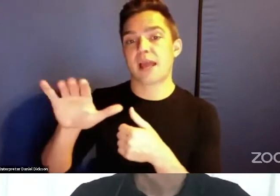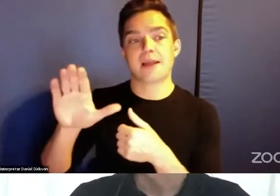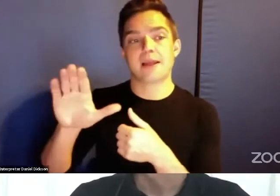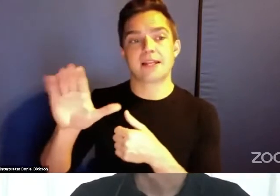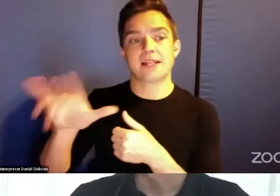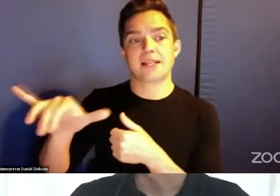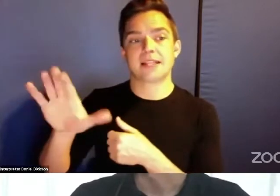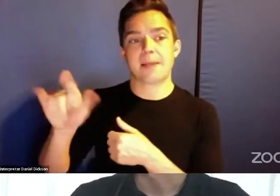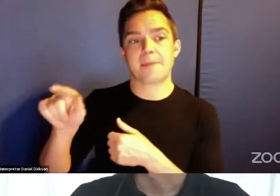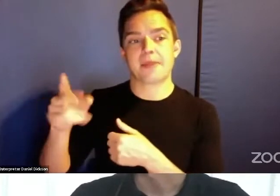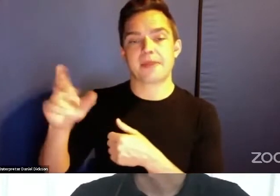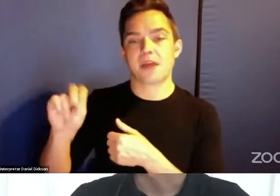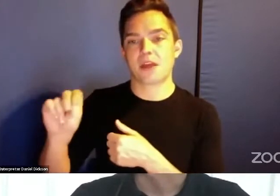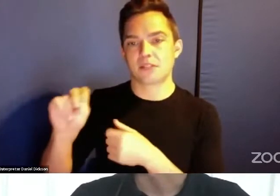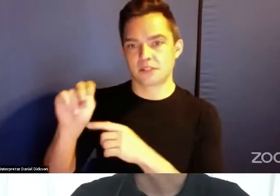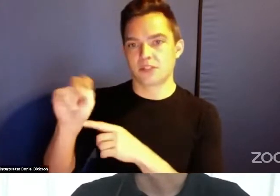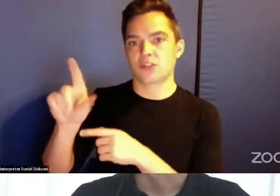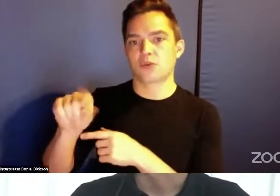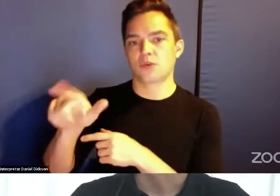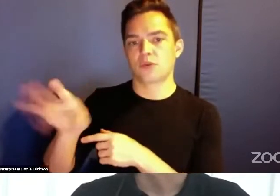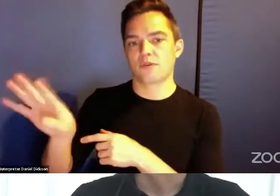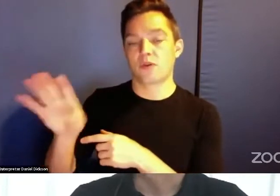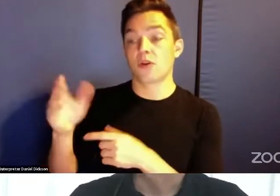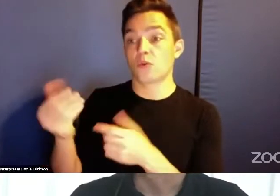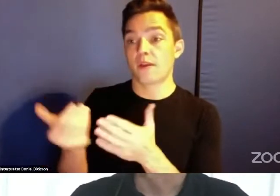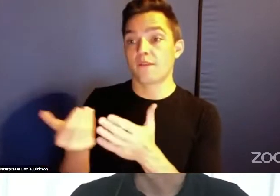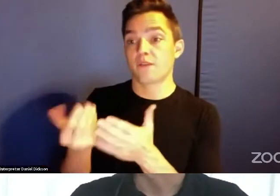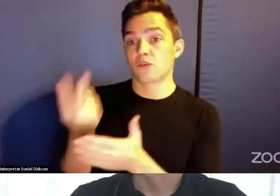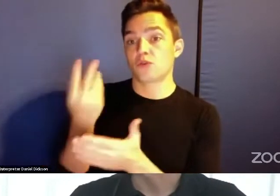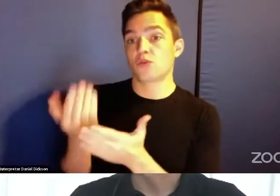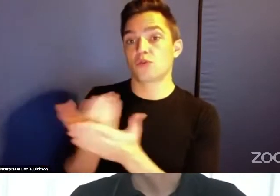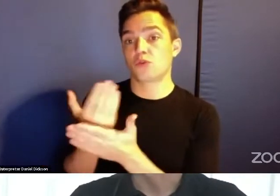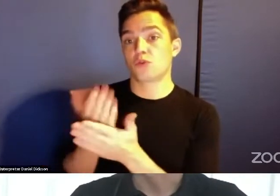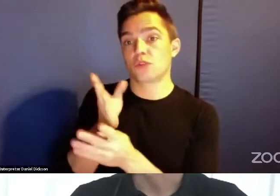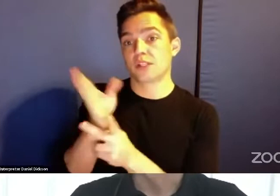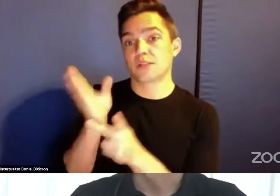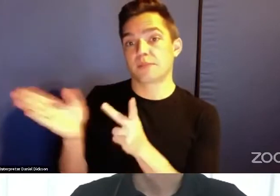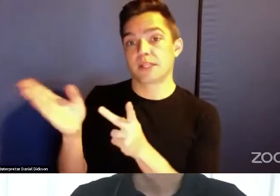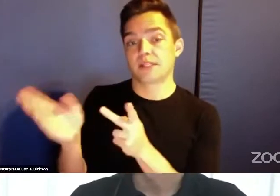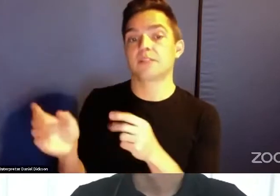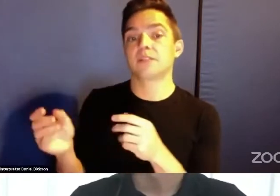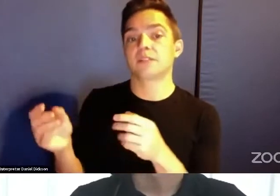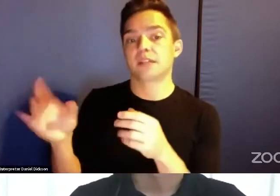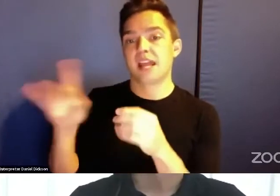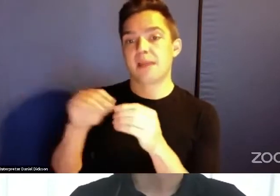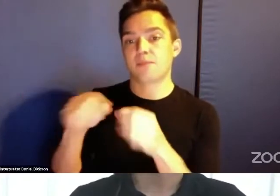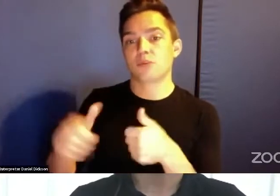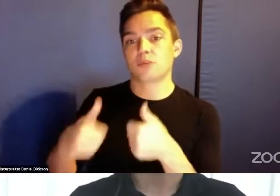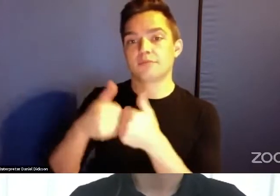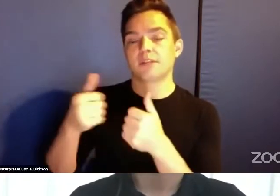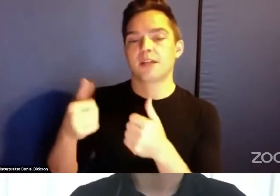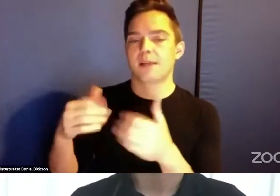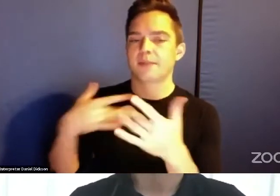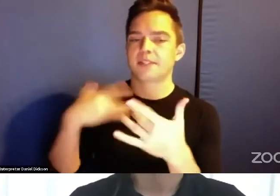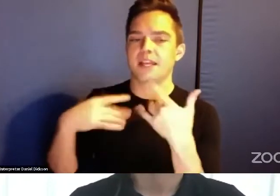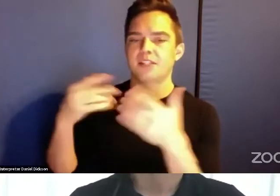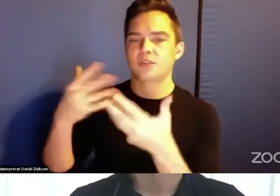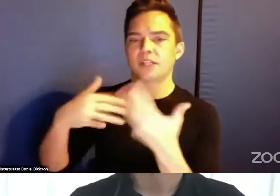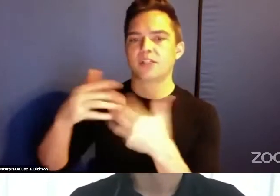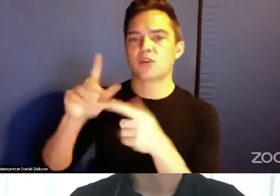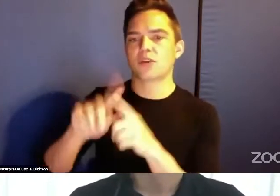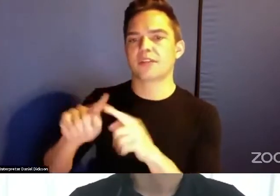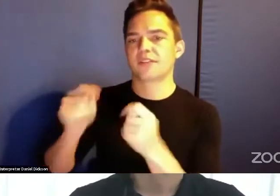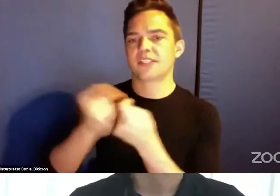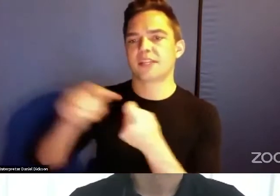disciplines, and I'm looking forward to get to know all the teams from all over the world. And of course,